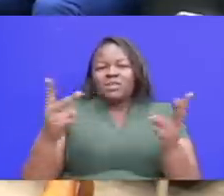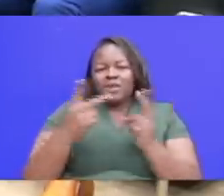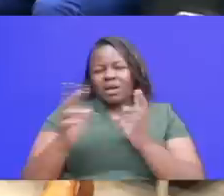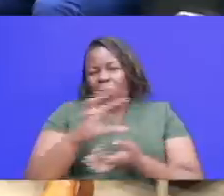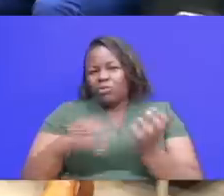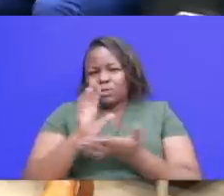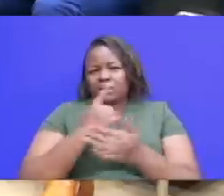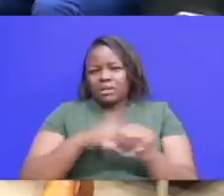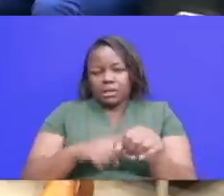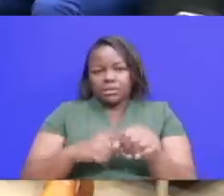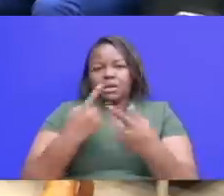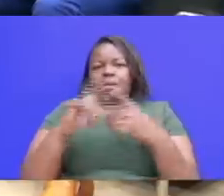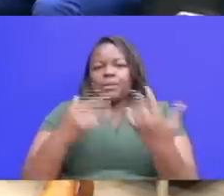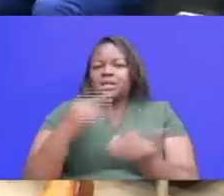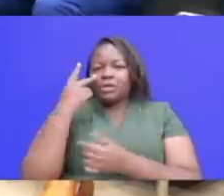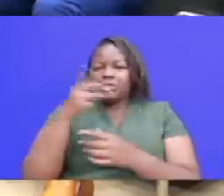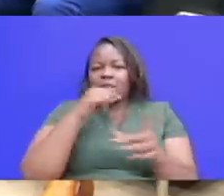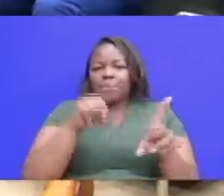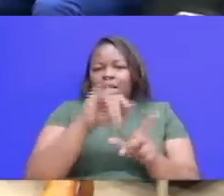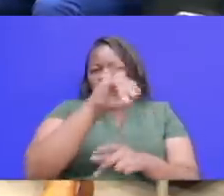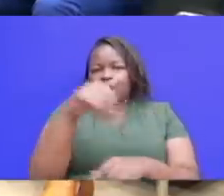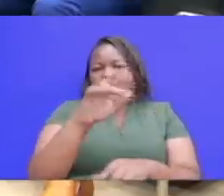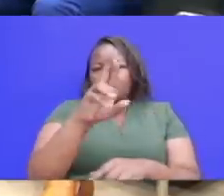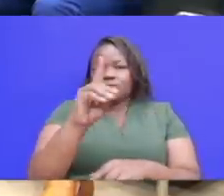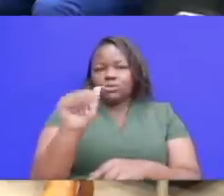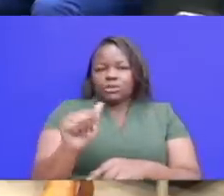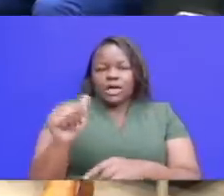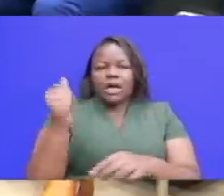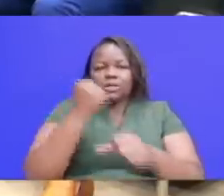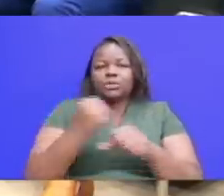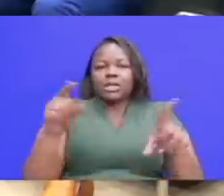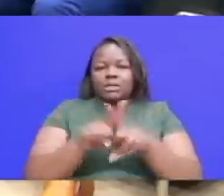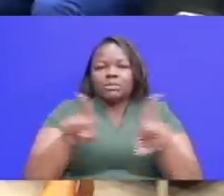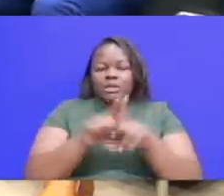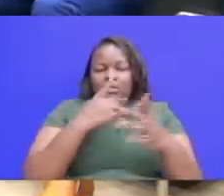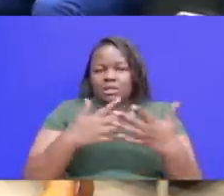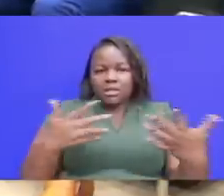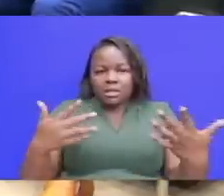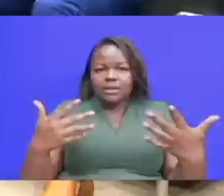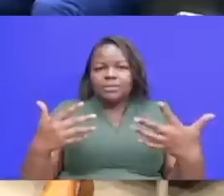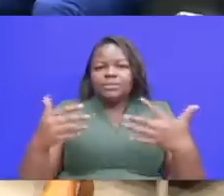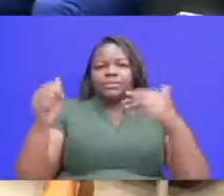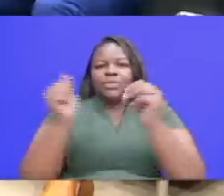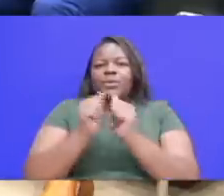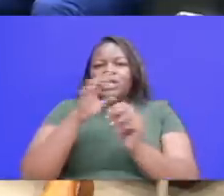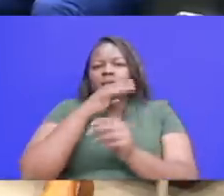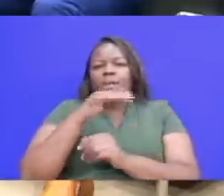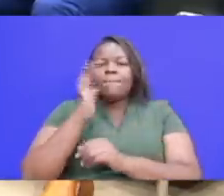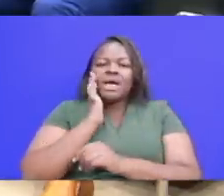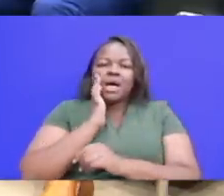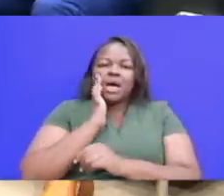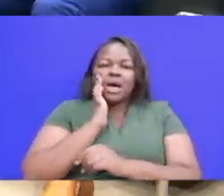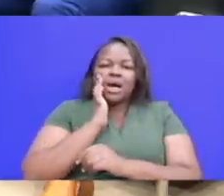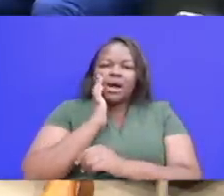But again, you see the brother to Judah also doing a similar act with the mother.